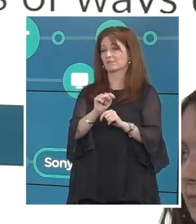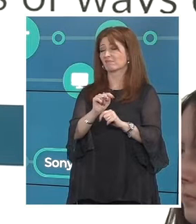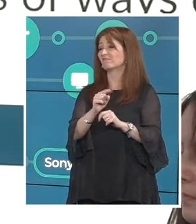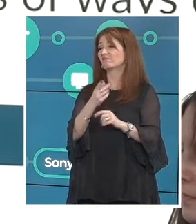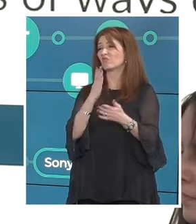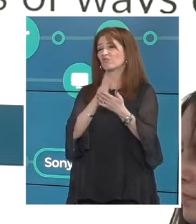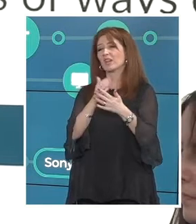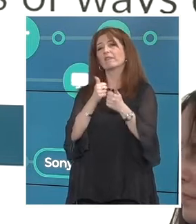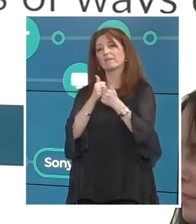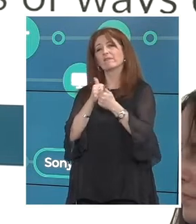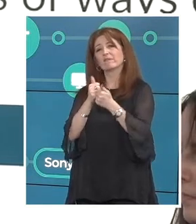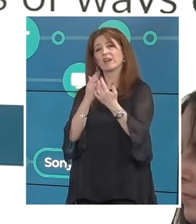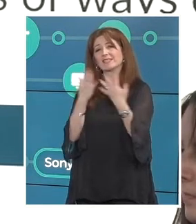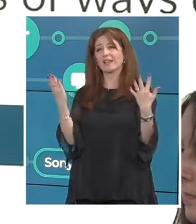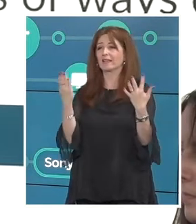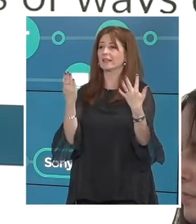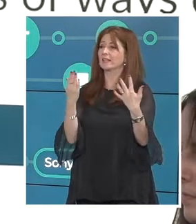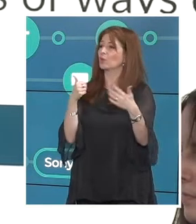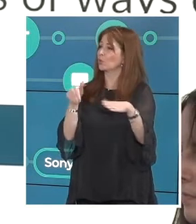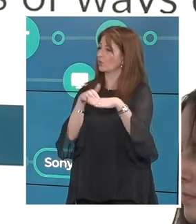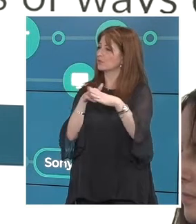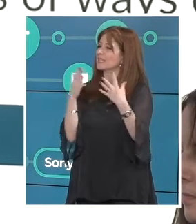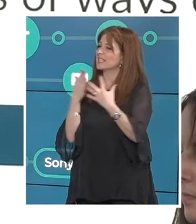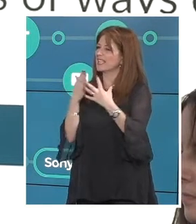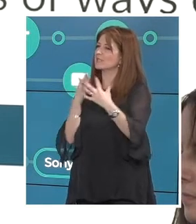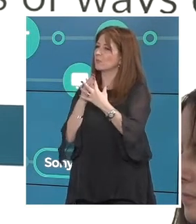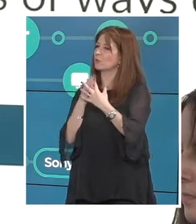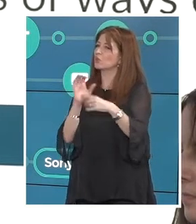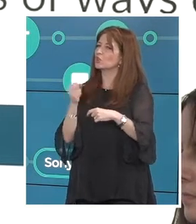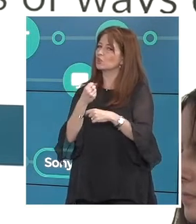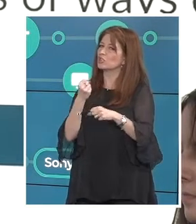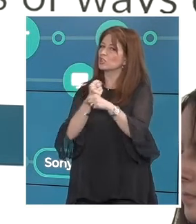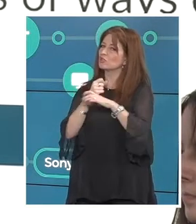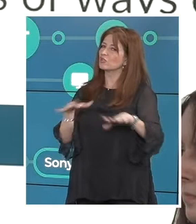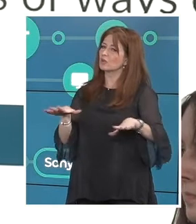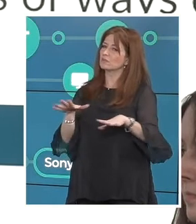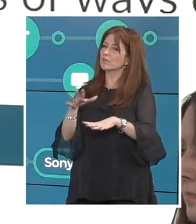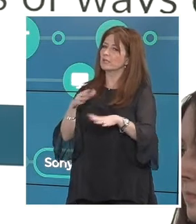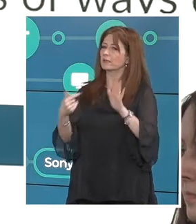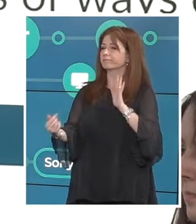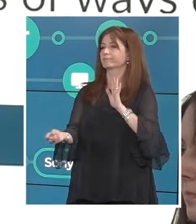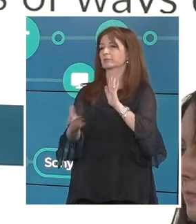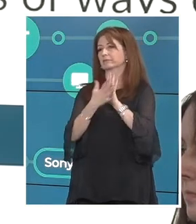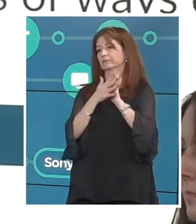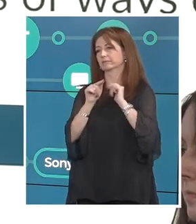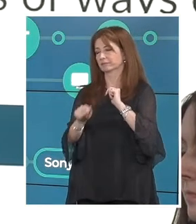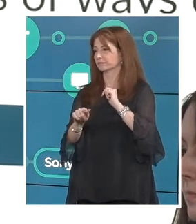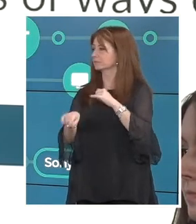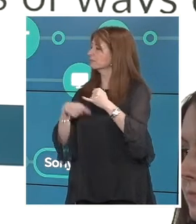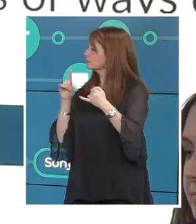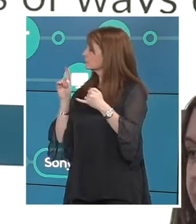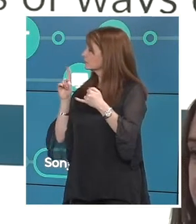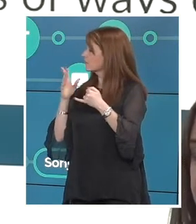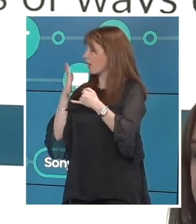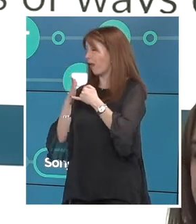of accessible content, but you really should be thinking about that with your social media posts as well. And finally, I'll just talk